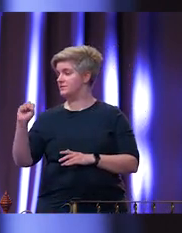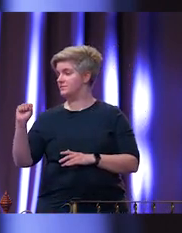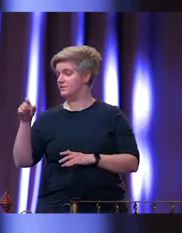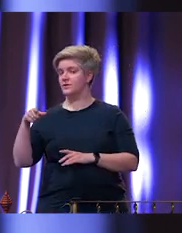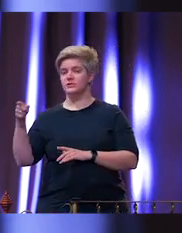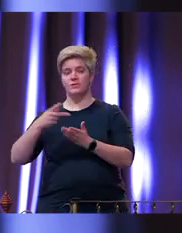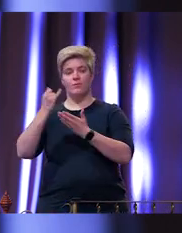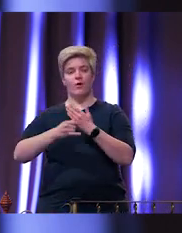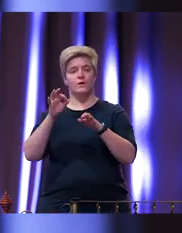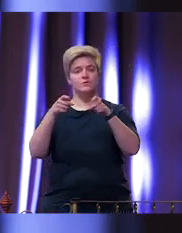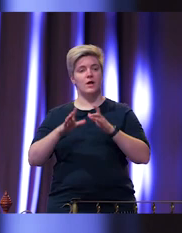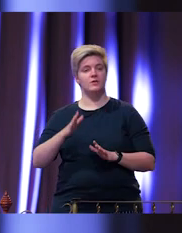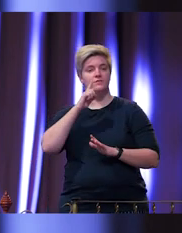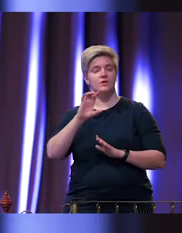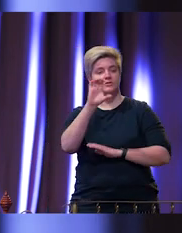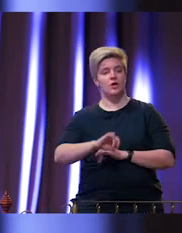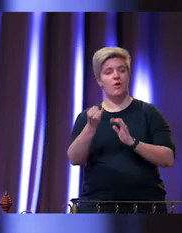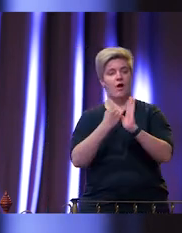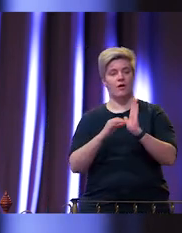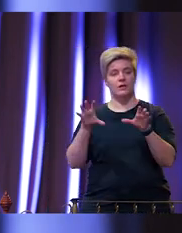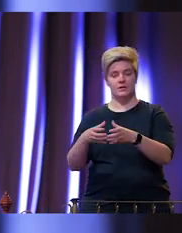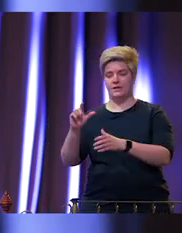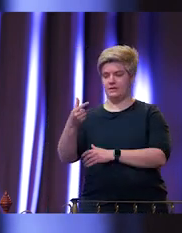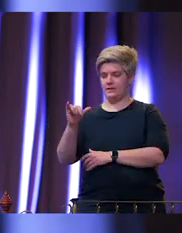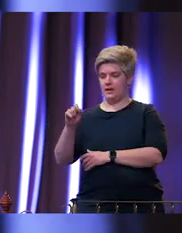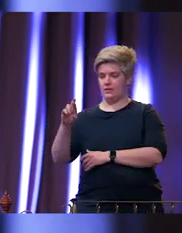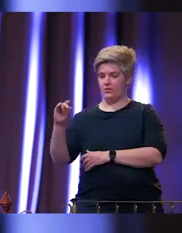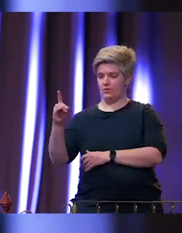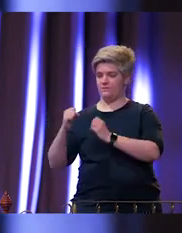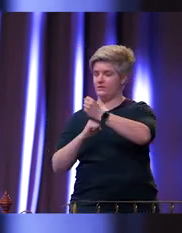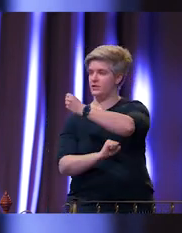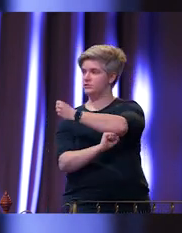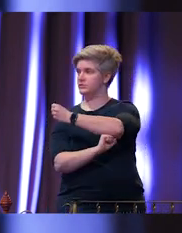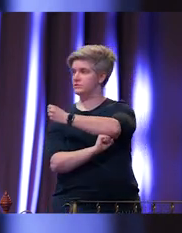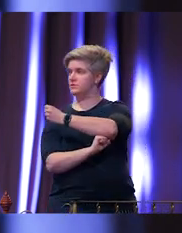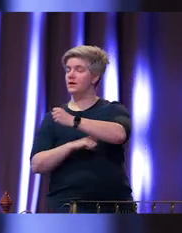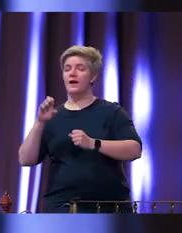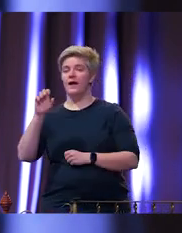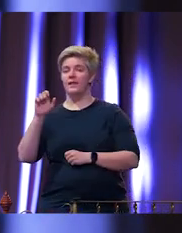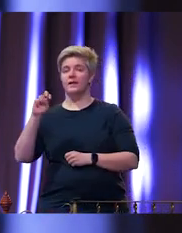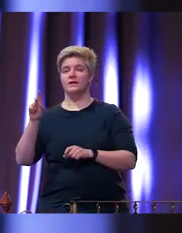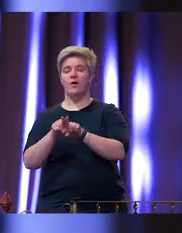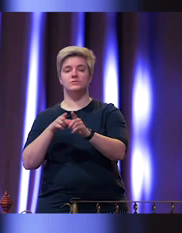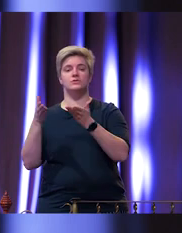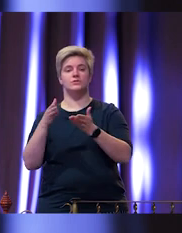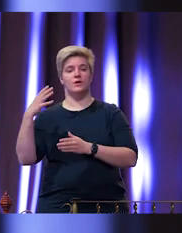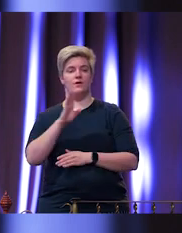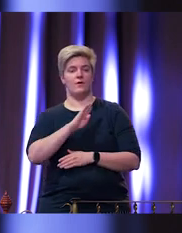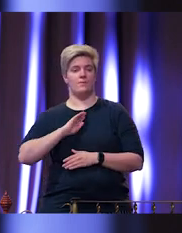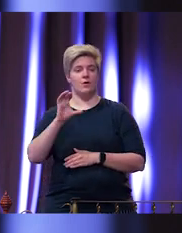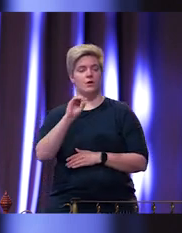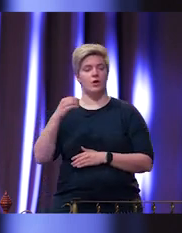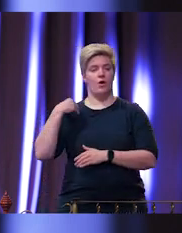for Chicago Art and Collections at the Gaylord and Dorothy Donnelley Foundation. Ellen also serves as board co-chair of Artswork Fund and